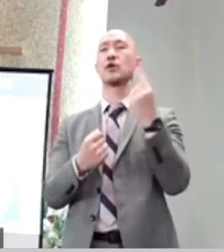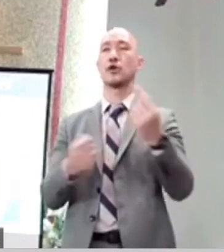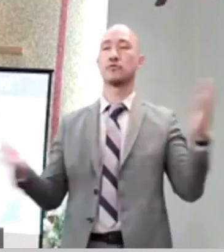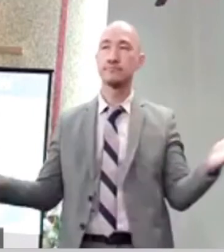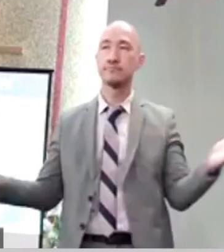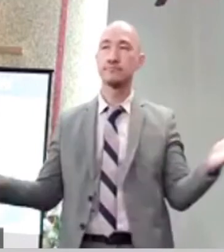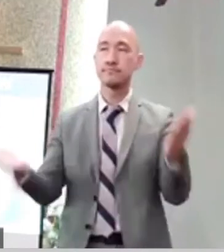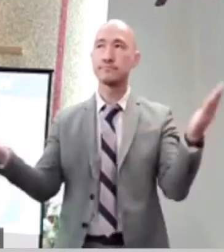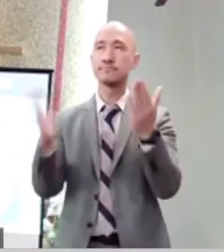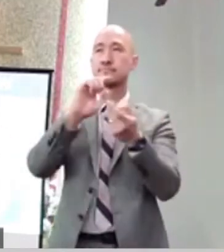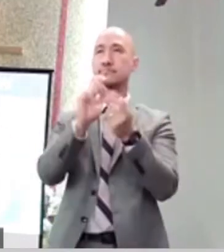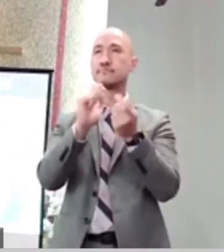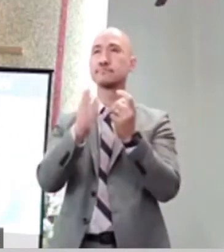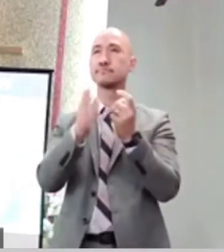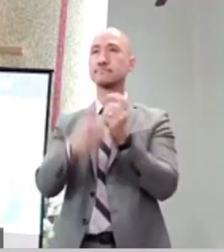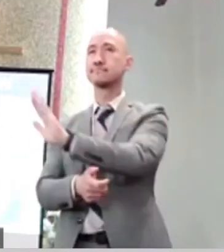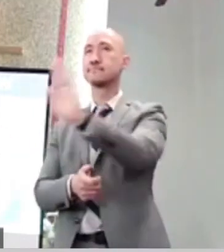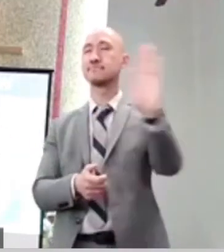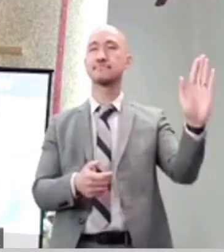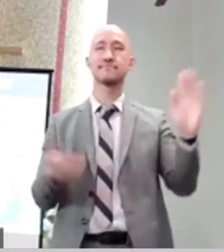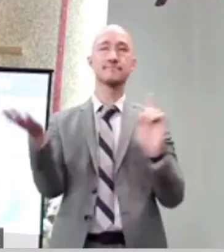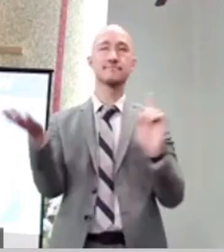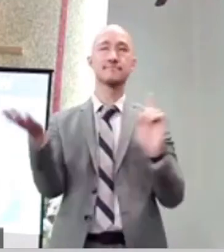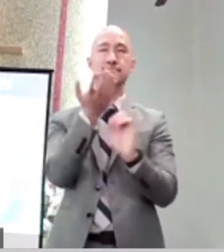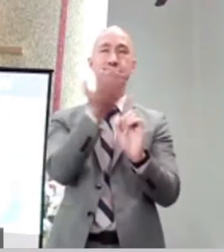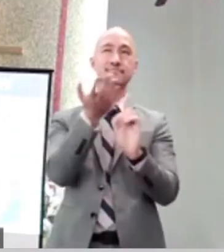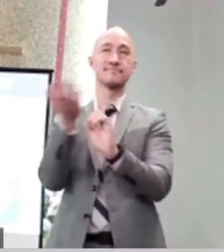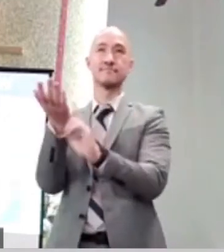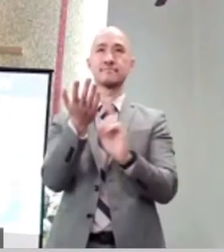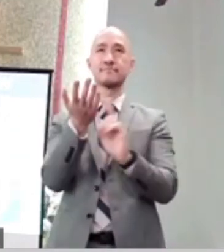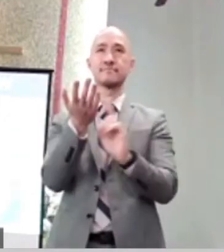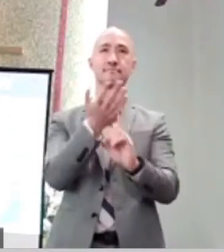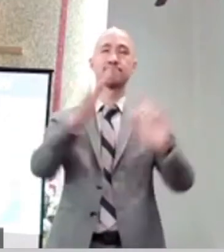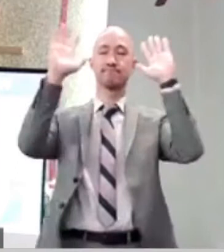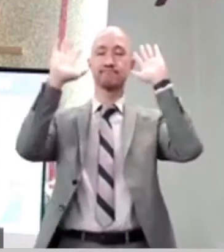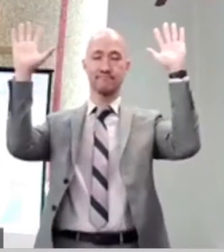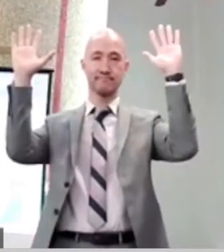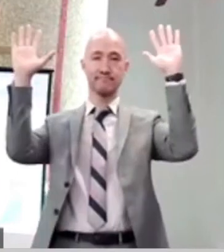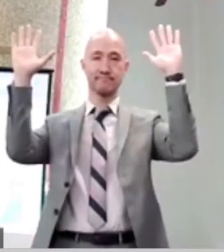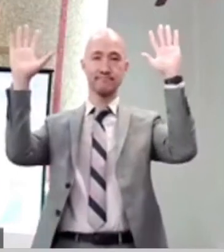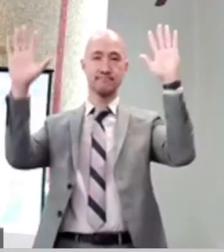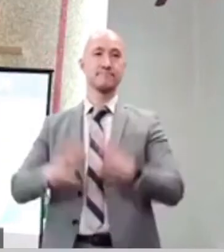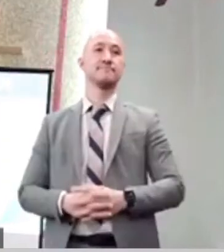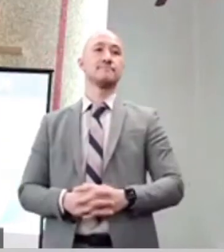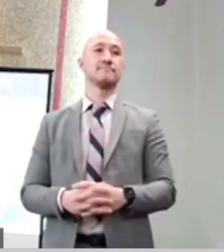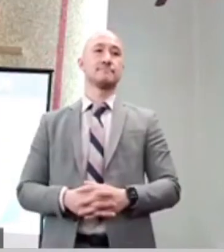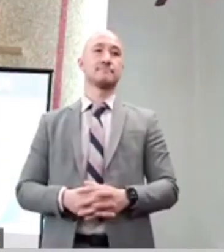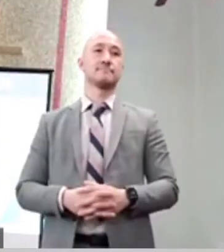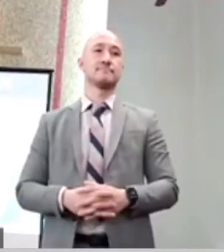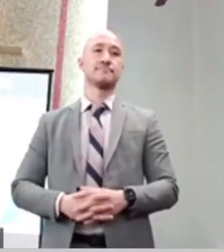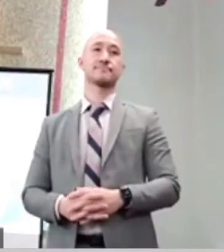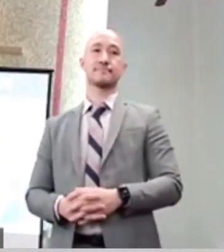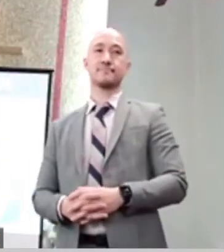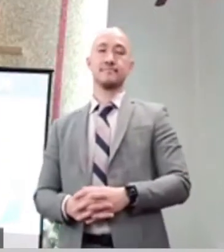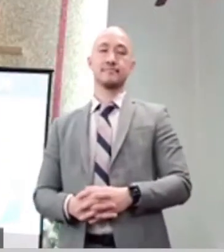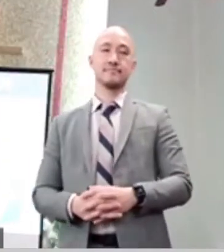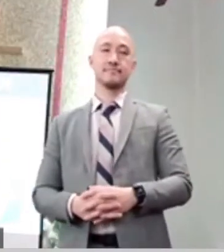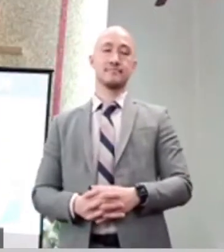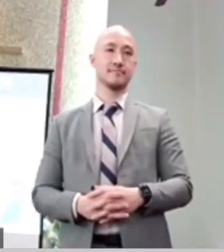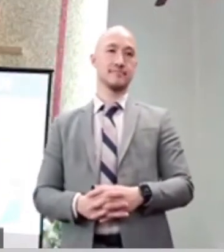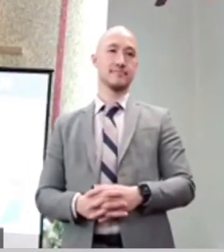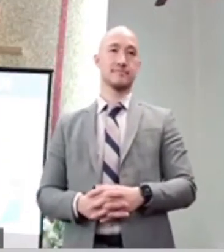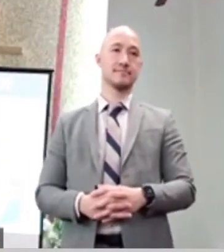our expectations. And it's a wonderful and it's an amazing journey. But they were prejudiced, these Pharisees. They